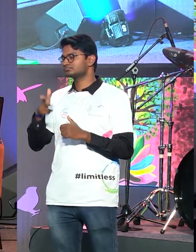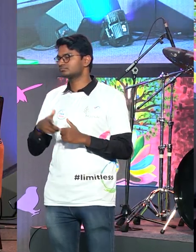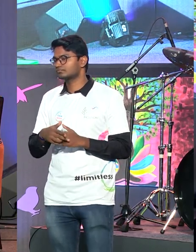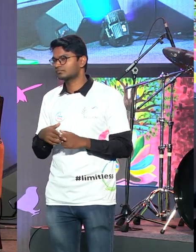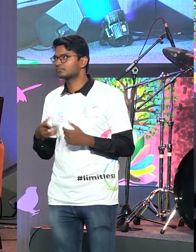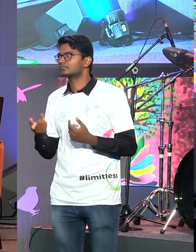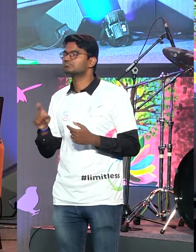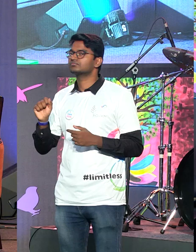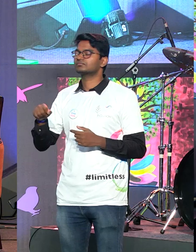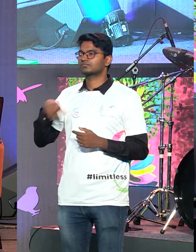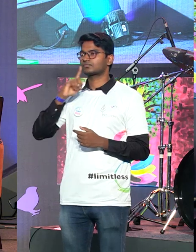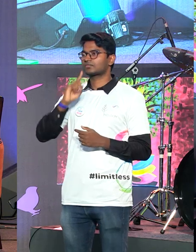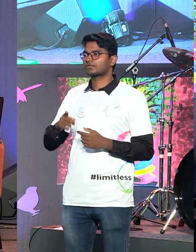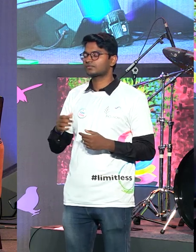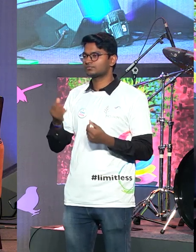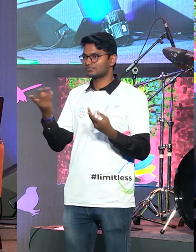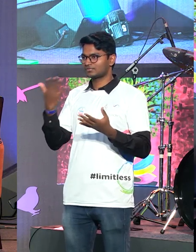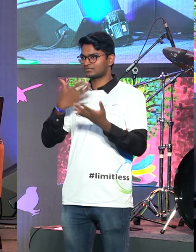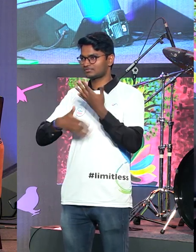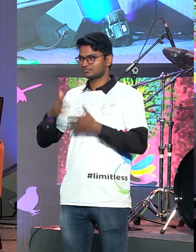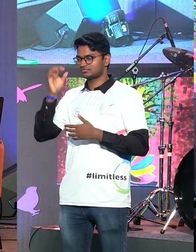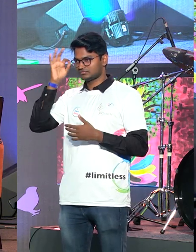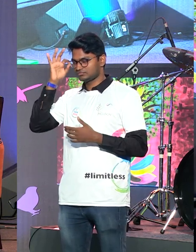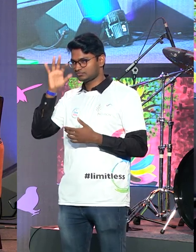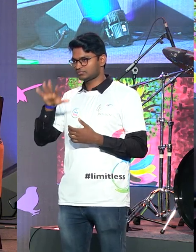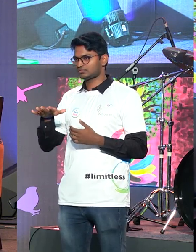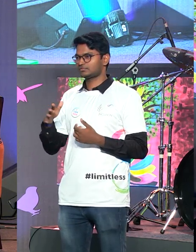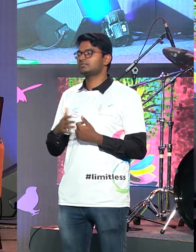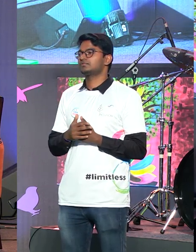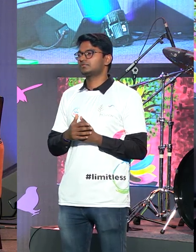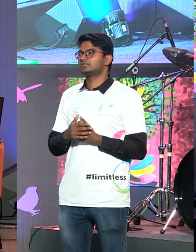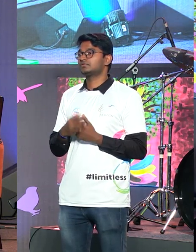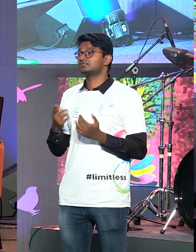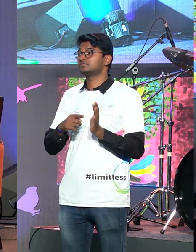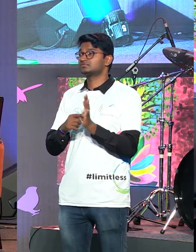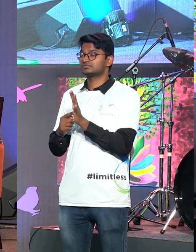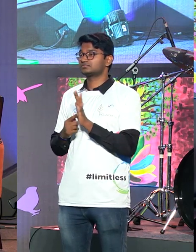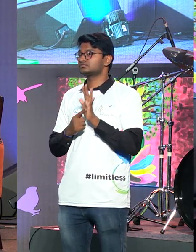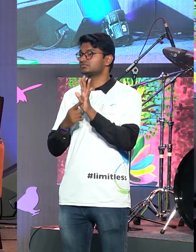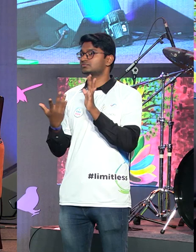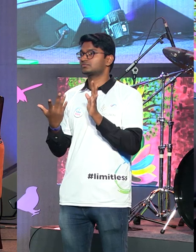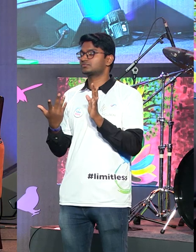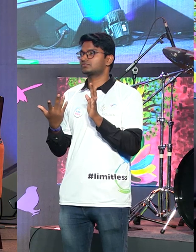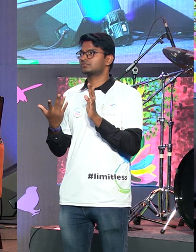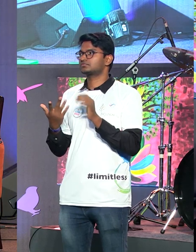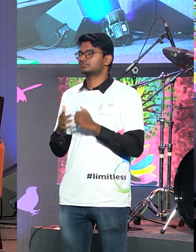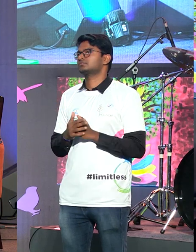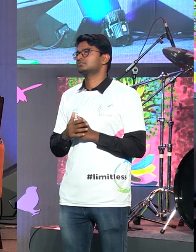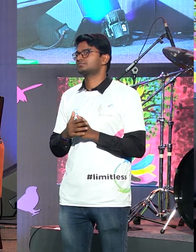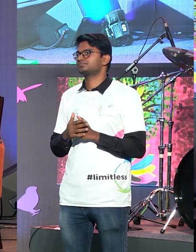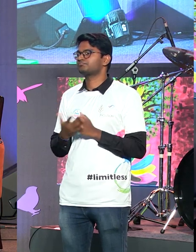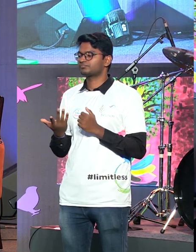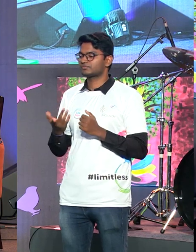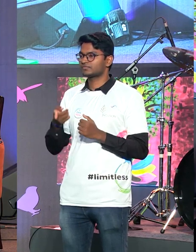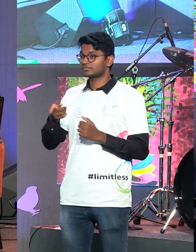are very few films that are about disability, and that too shown sensitively and in the way the